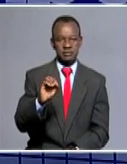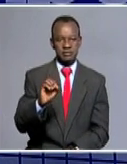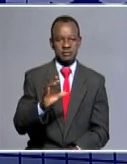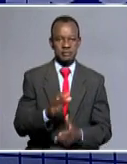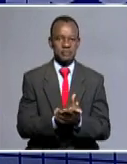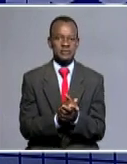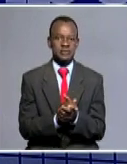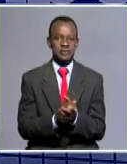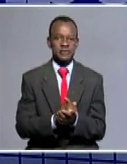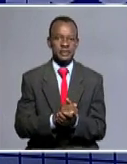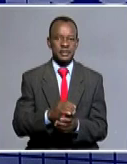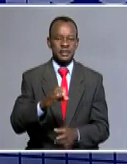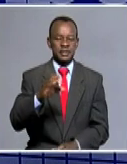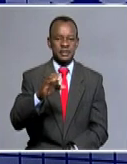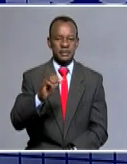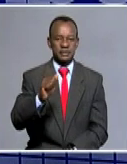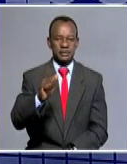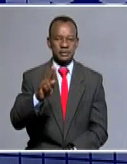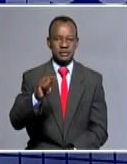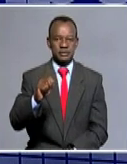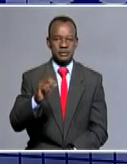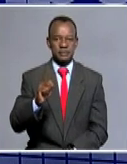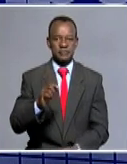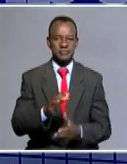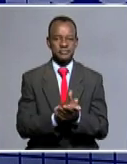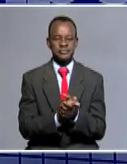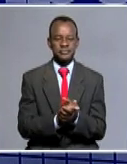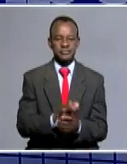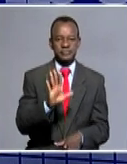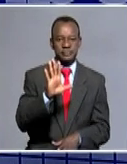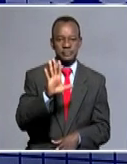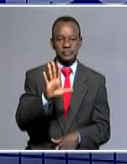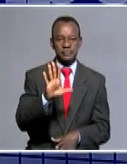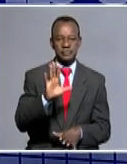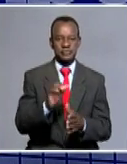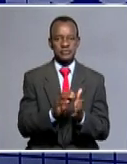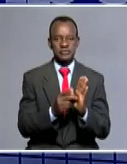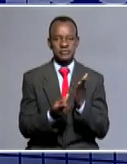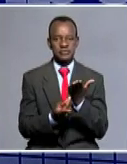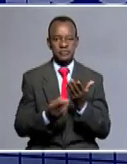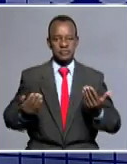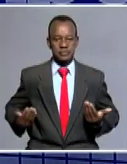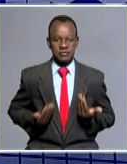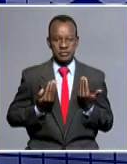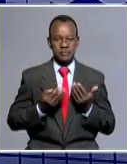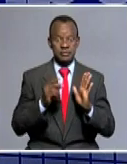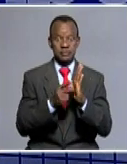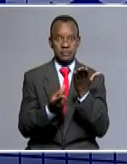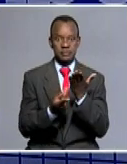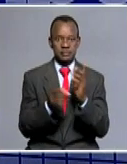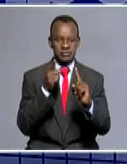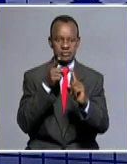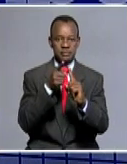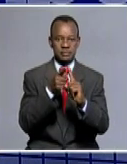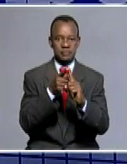and ICANN, recently hosted the 5th edition of the YouthCom program. The program is meant to strengthen youth skills